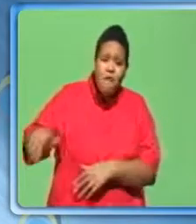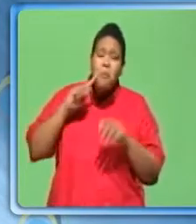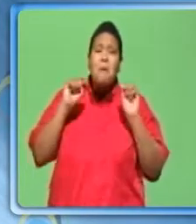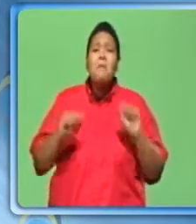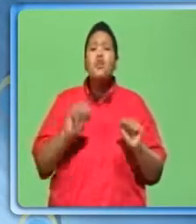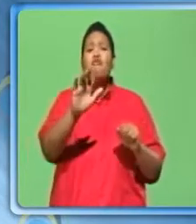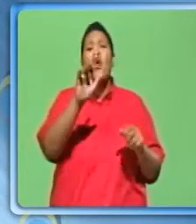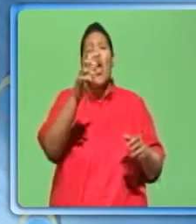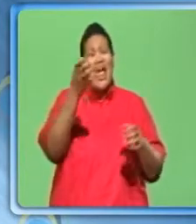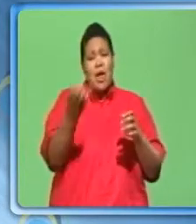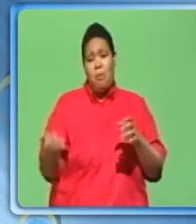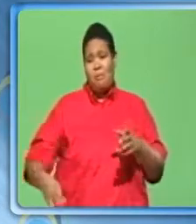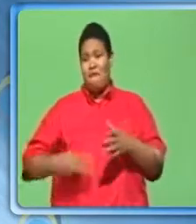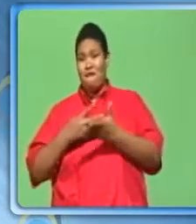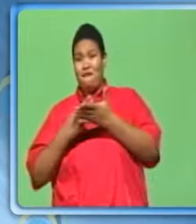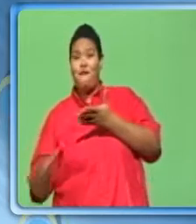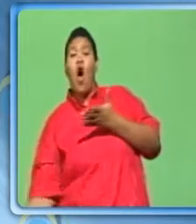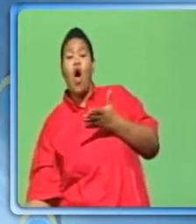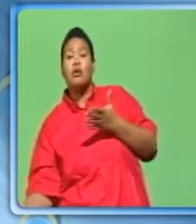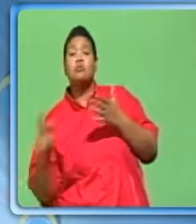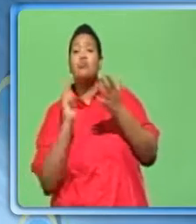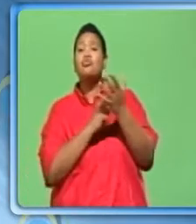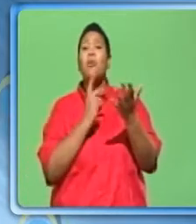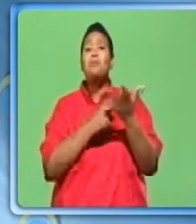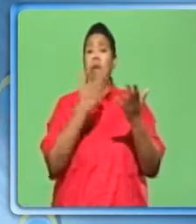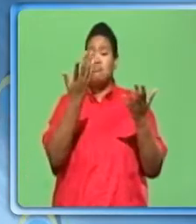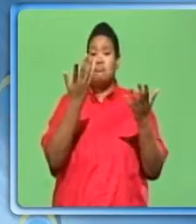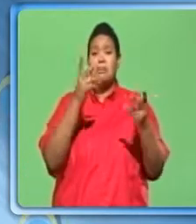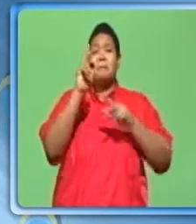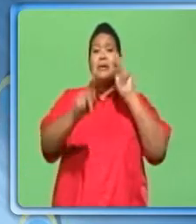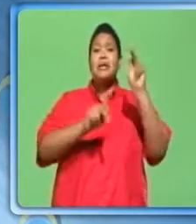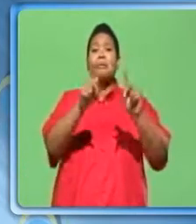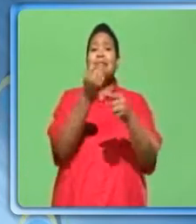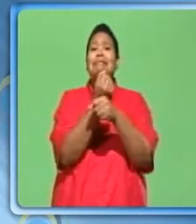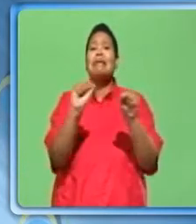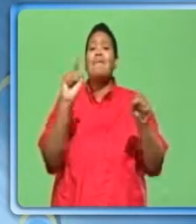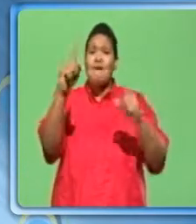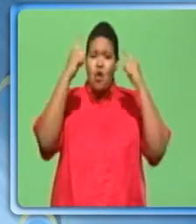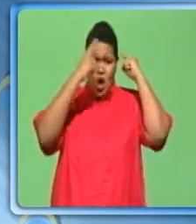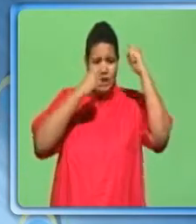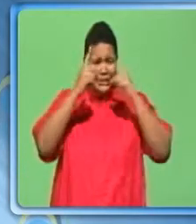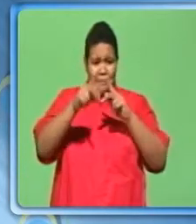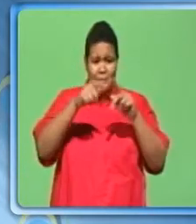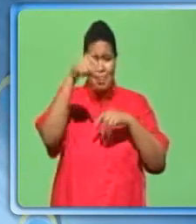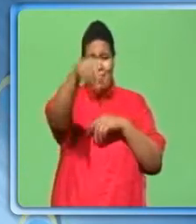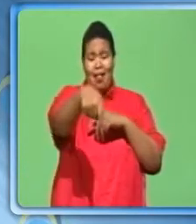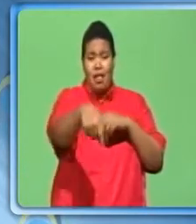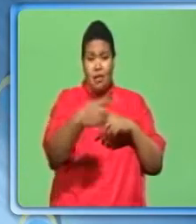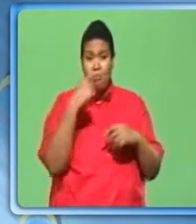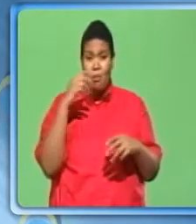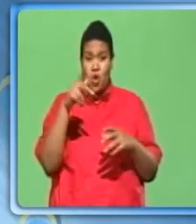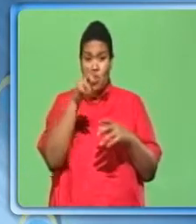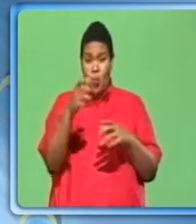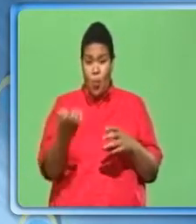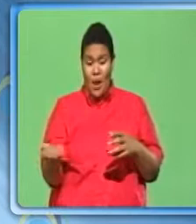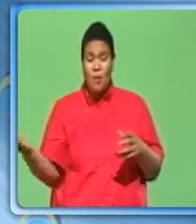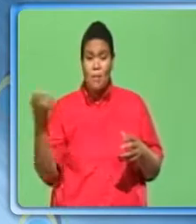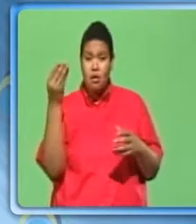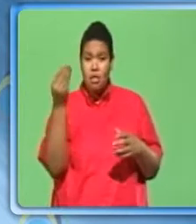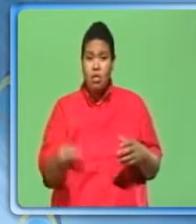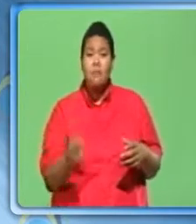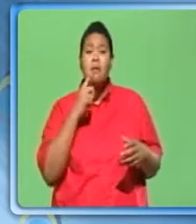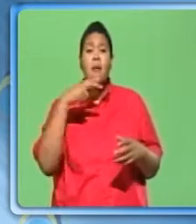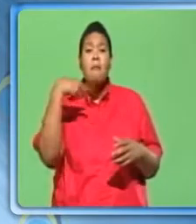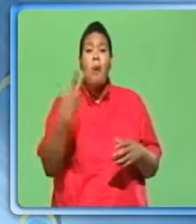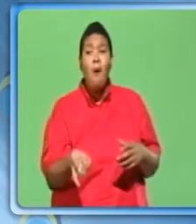your tools falling, there is also other people's safety to consider, as misplaced tools and equipment may